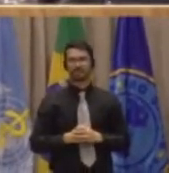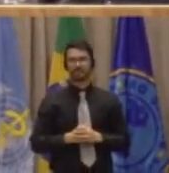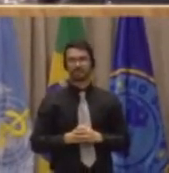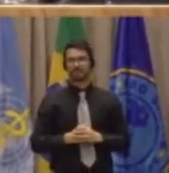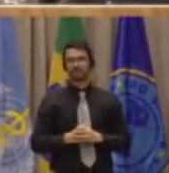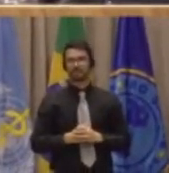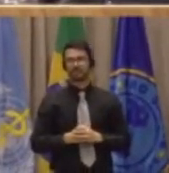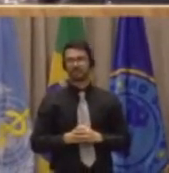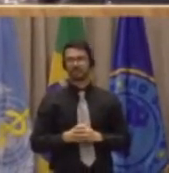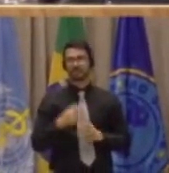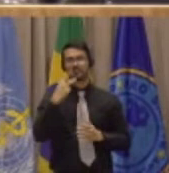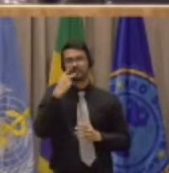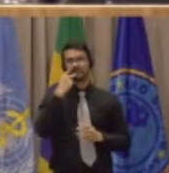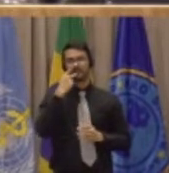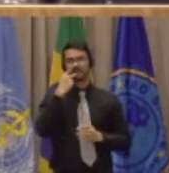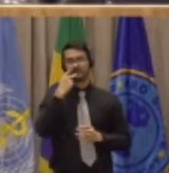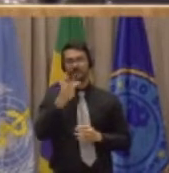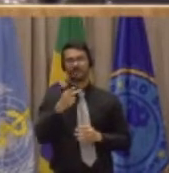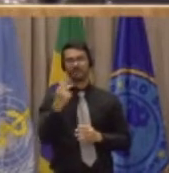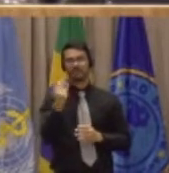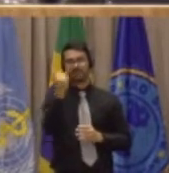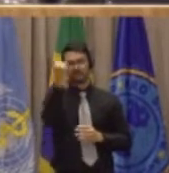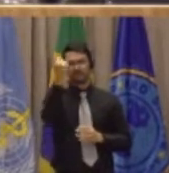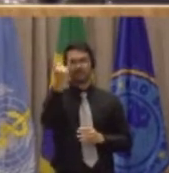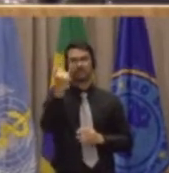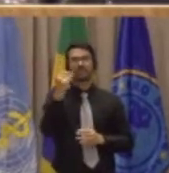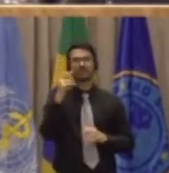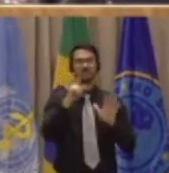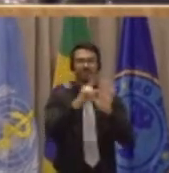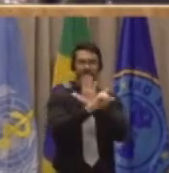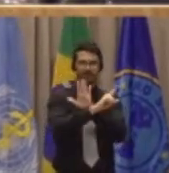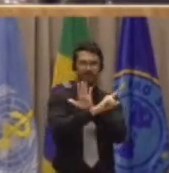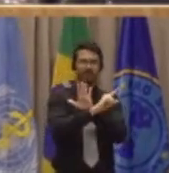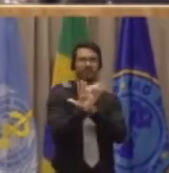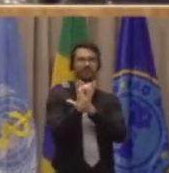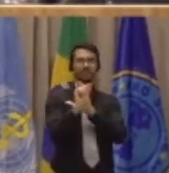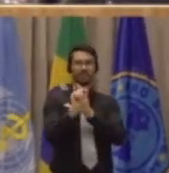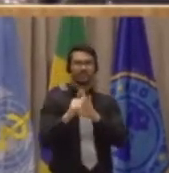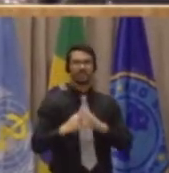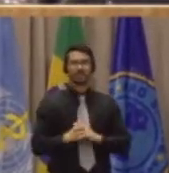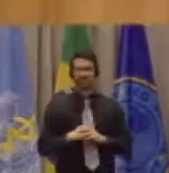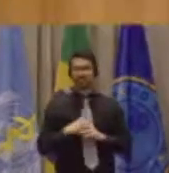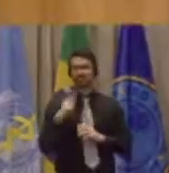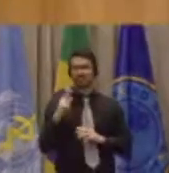In the minister matter, it's a very relevant activity.